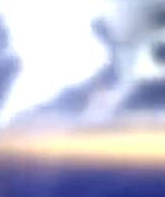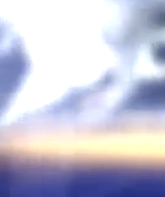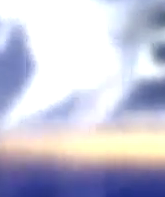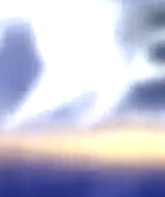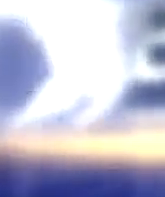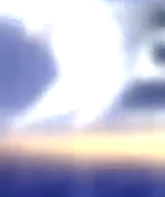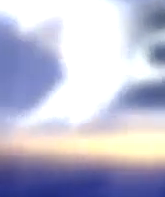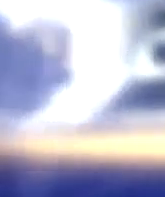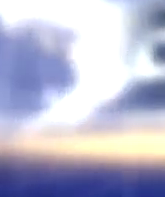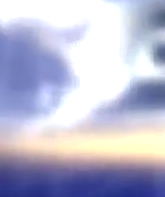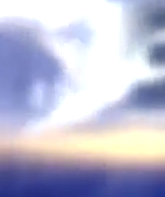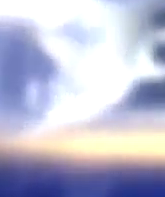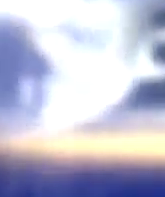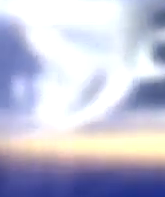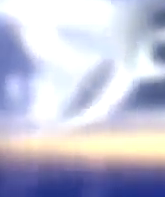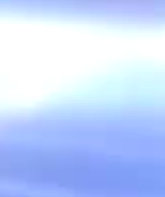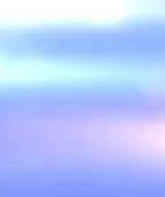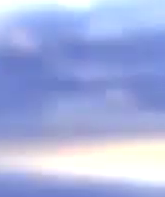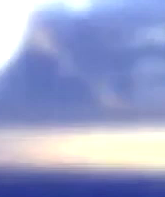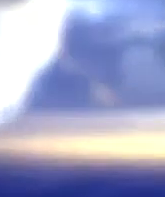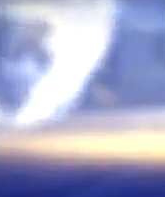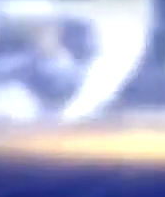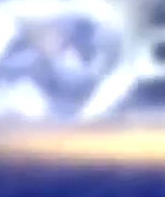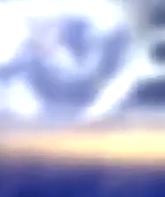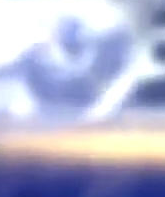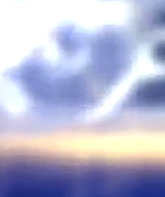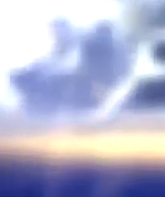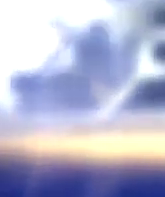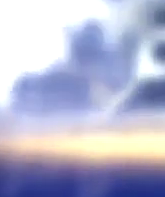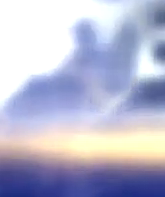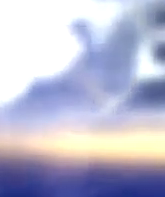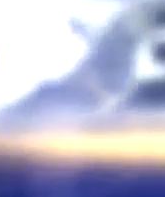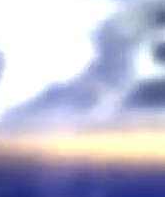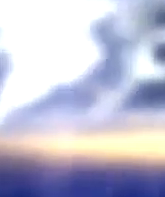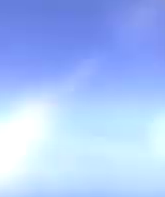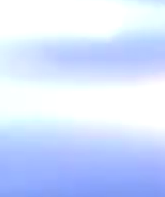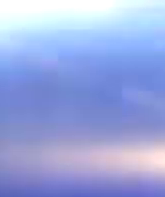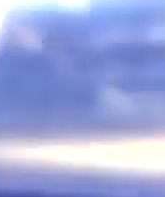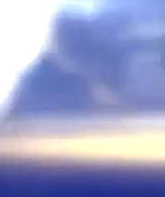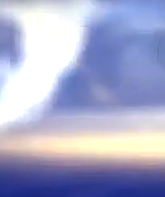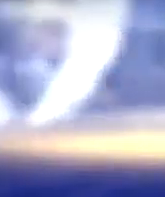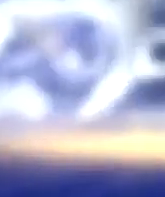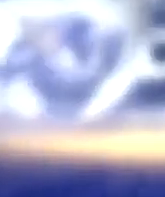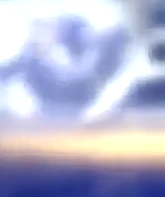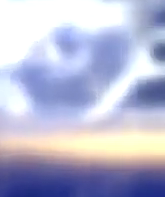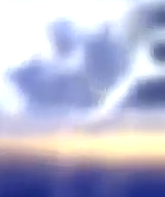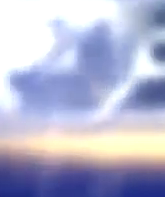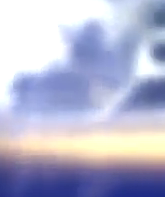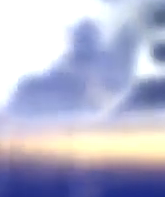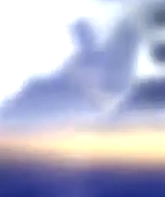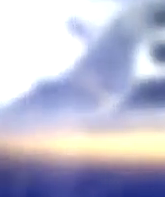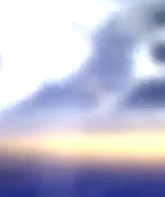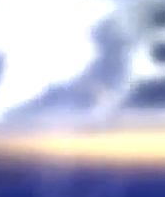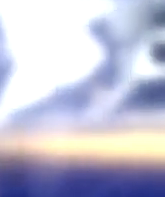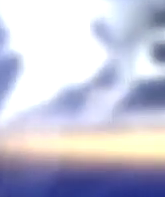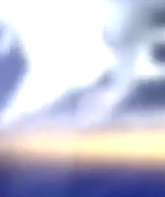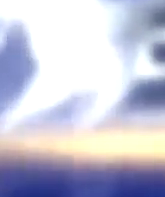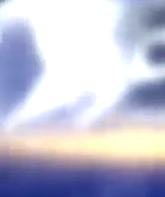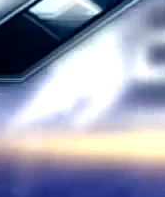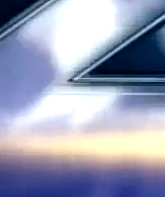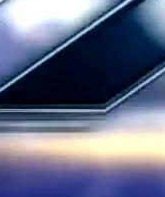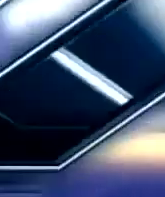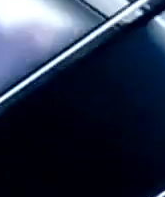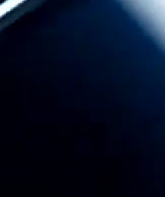America and the Caribbean. Last year alone, the IDB approved $736 million in financing for private sector environmentally